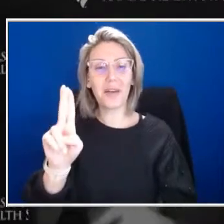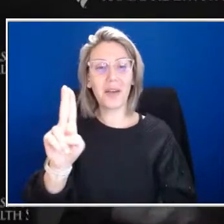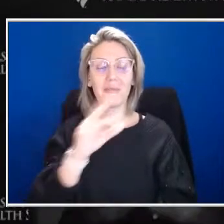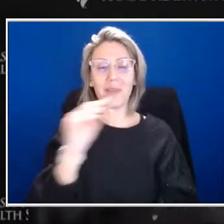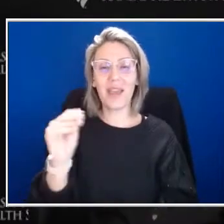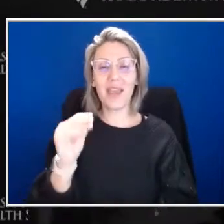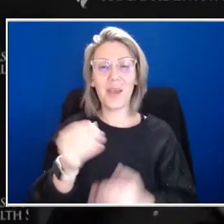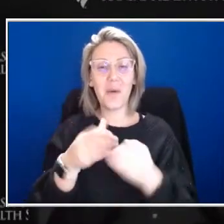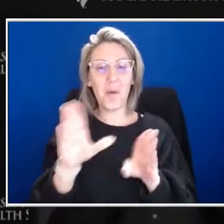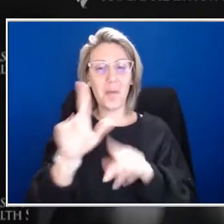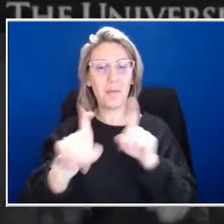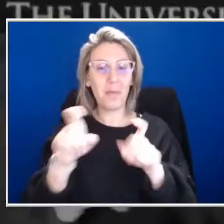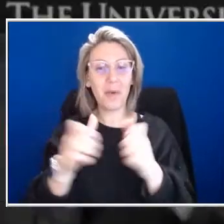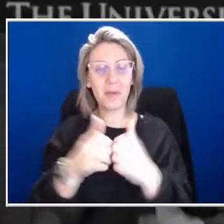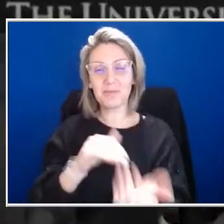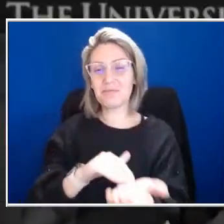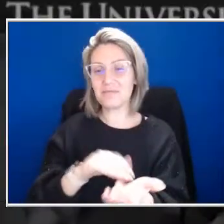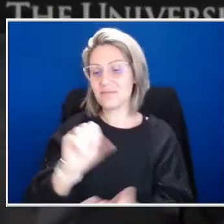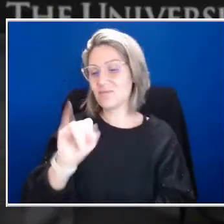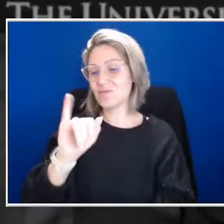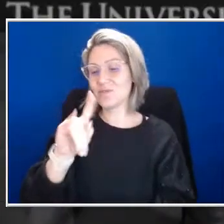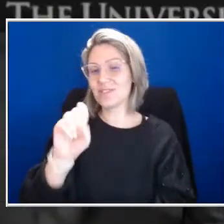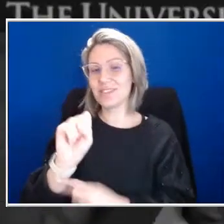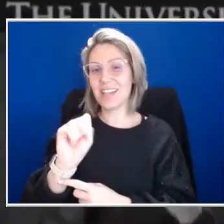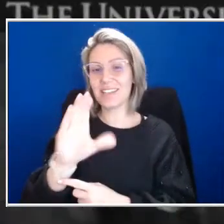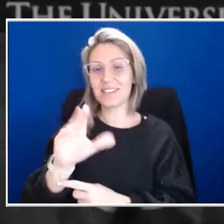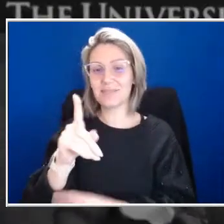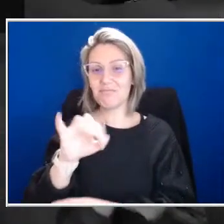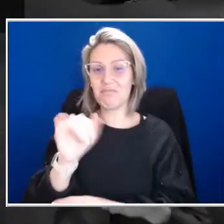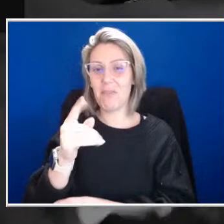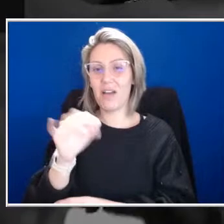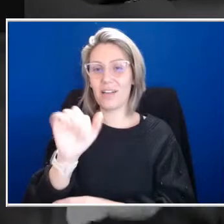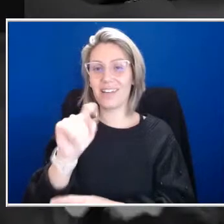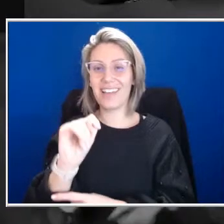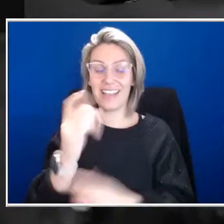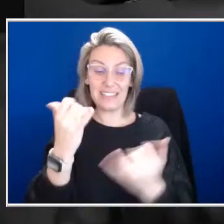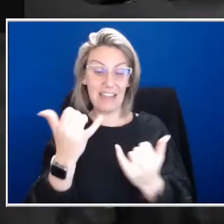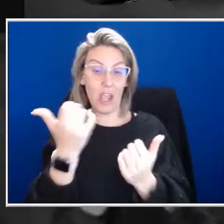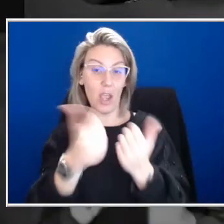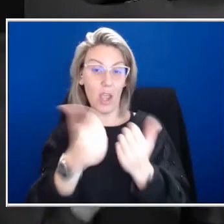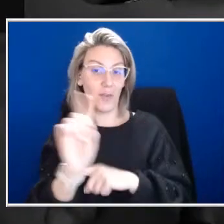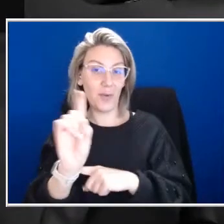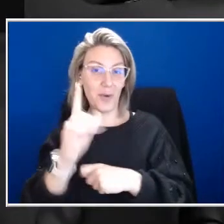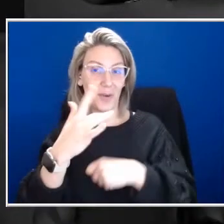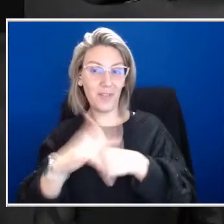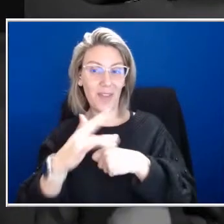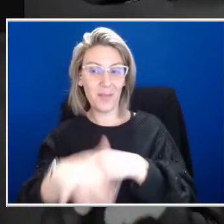Mics with Dr. Stein's podcast. Now, everywhere podcasts are available.